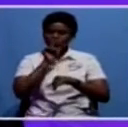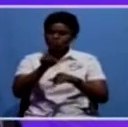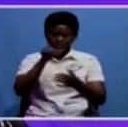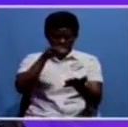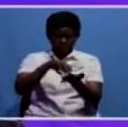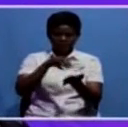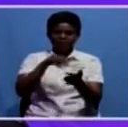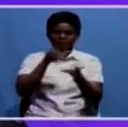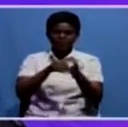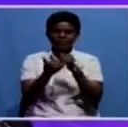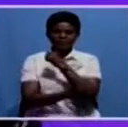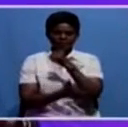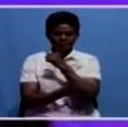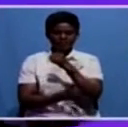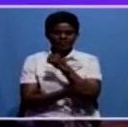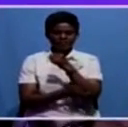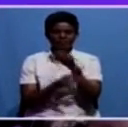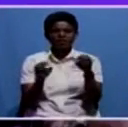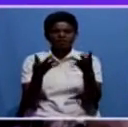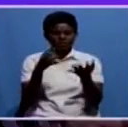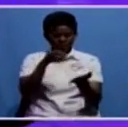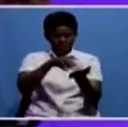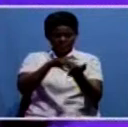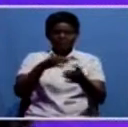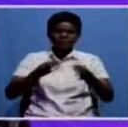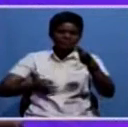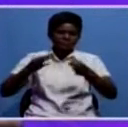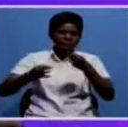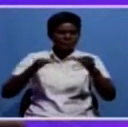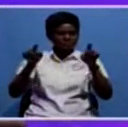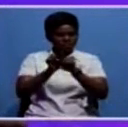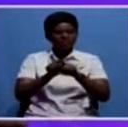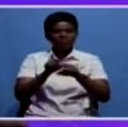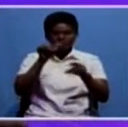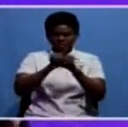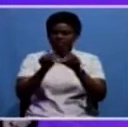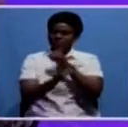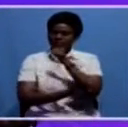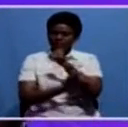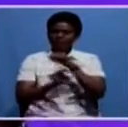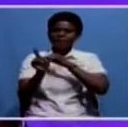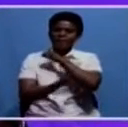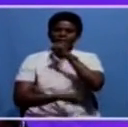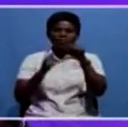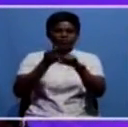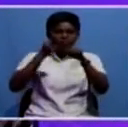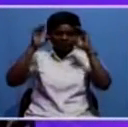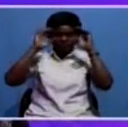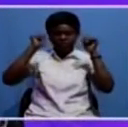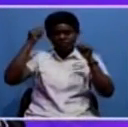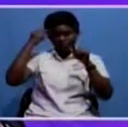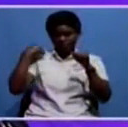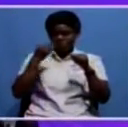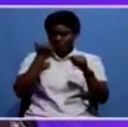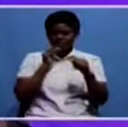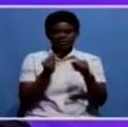this country can prove many times how many cases have gone to court and nobody has been spared in this country from a president's office. So we should